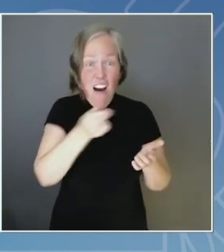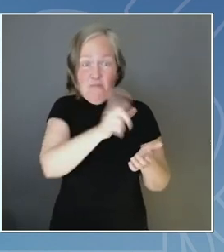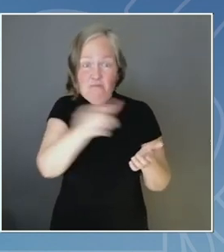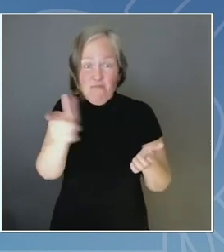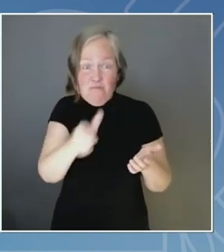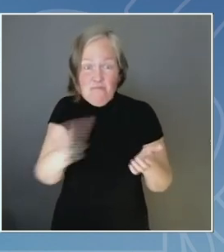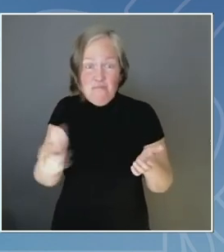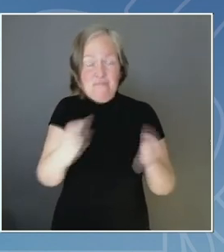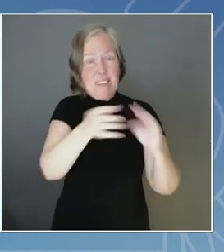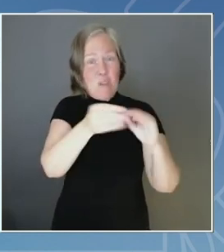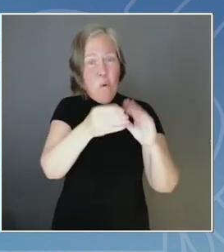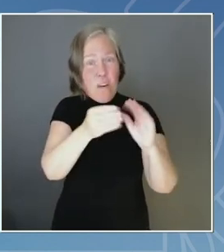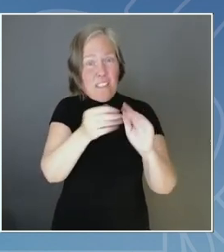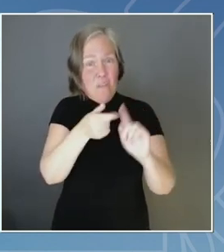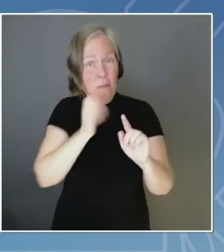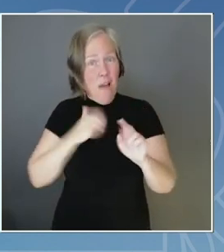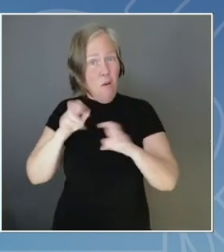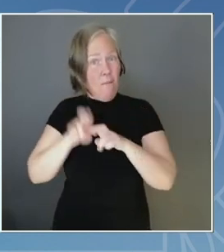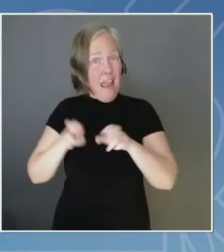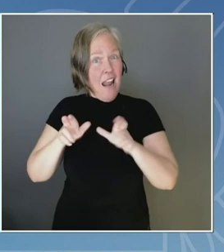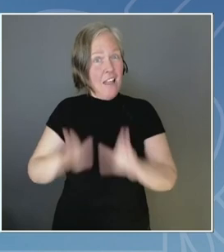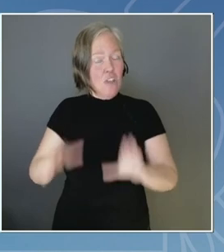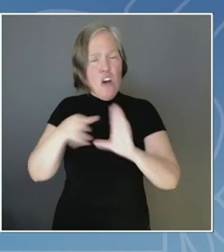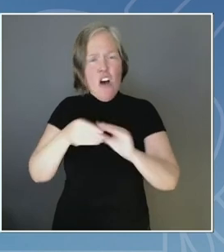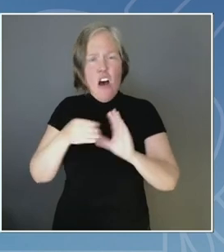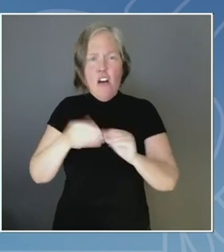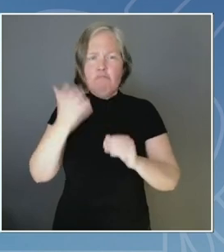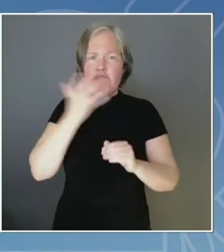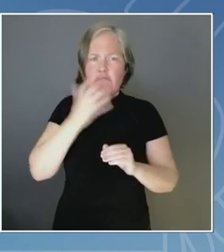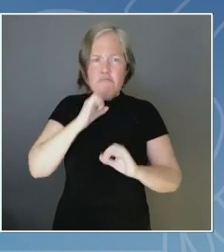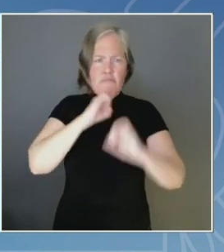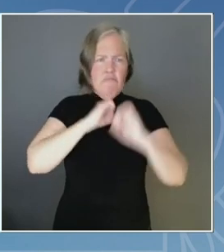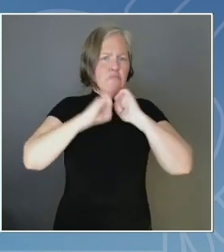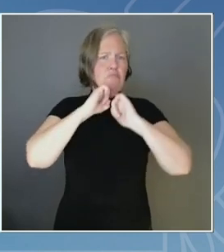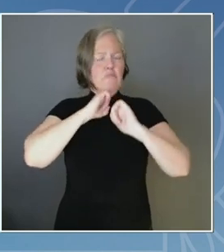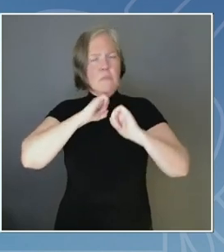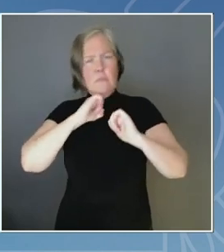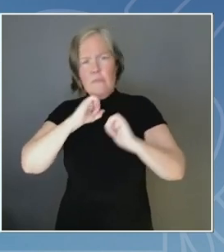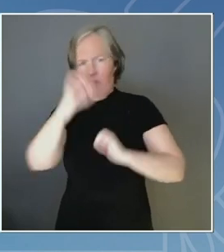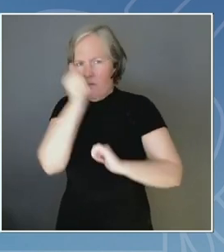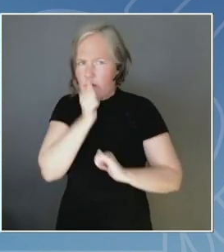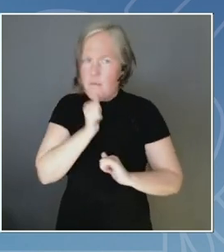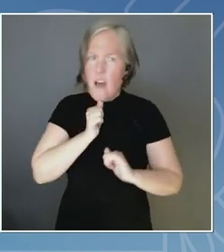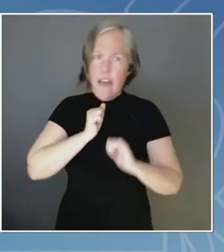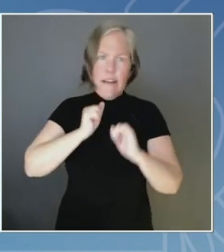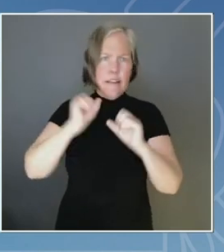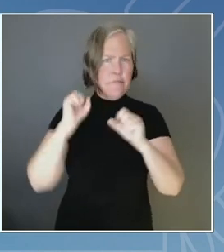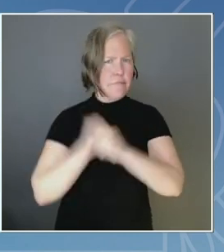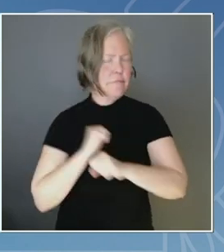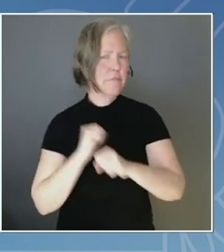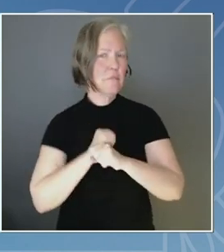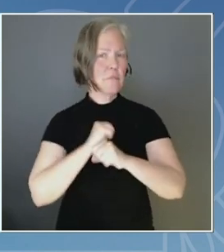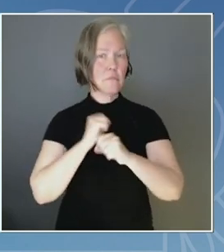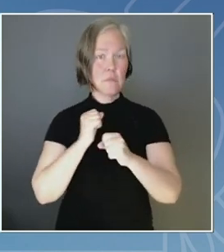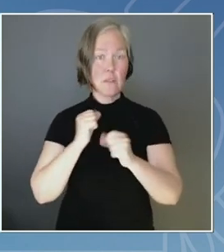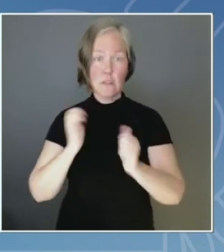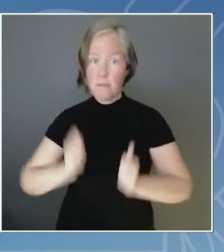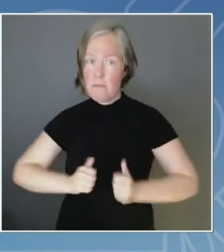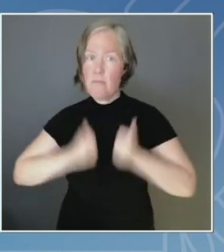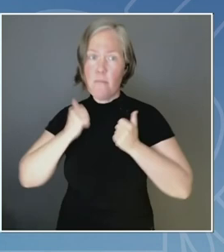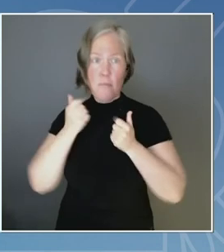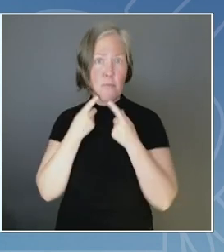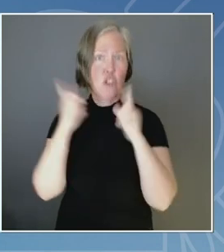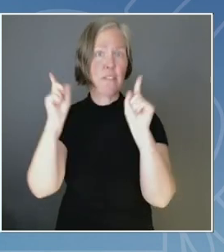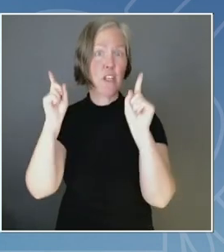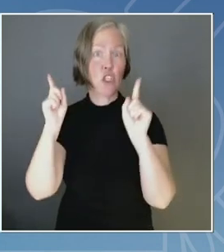today of how through hardship and strife, we persevere. And